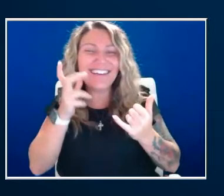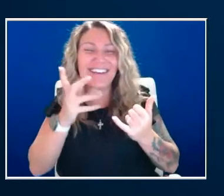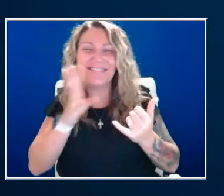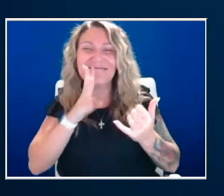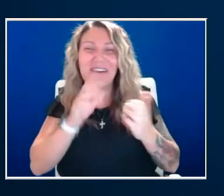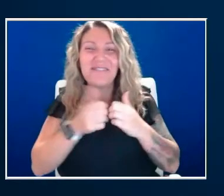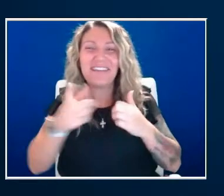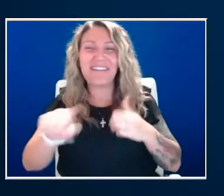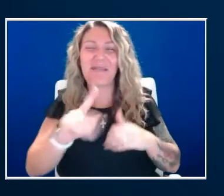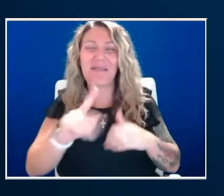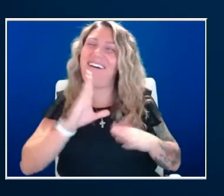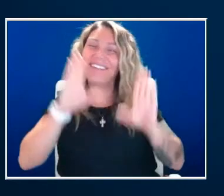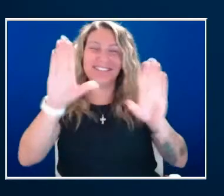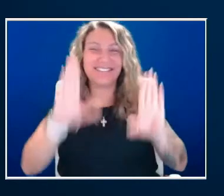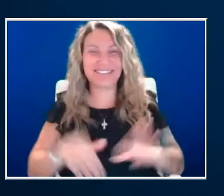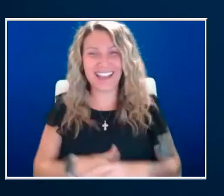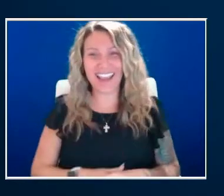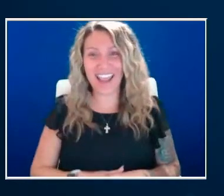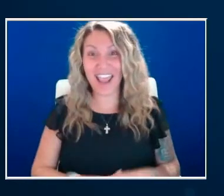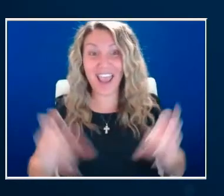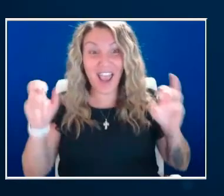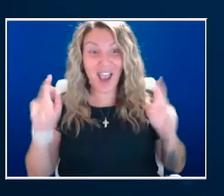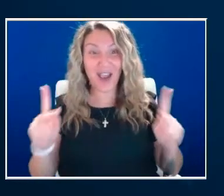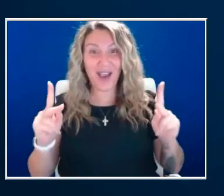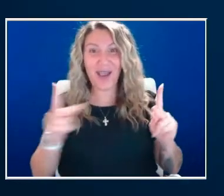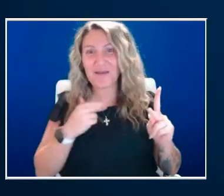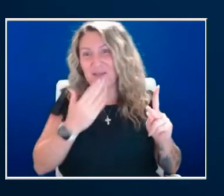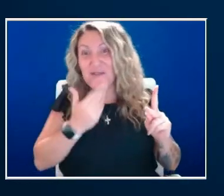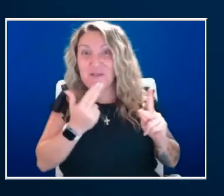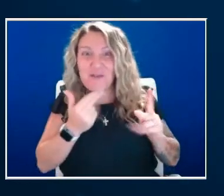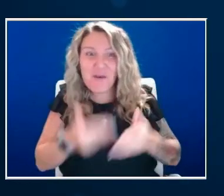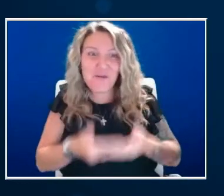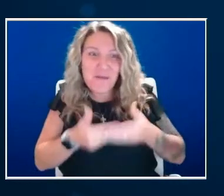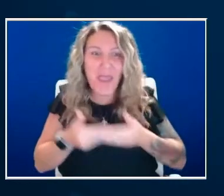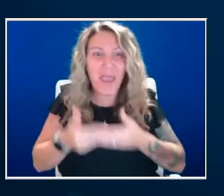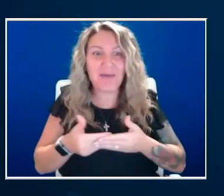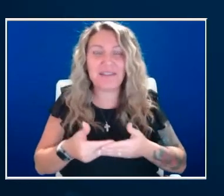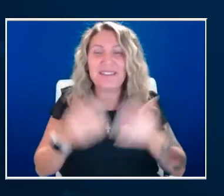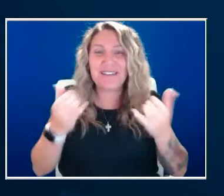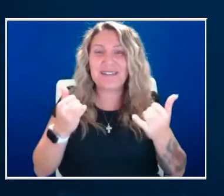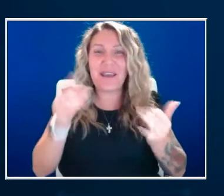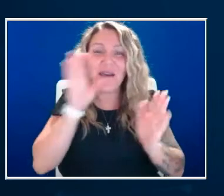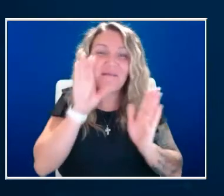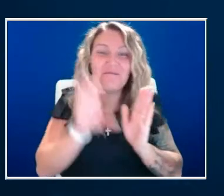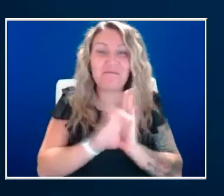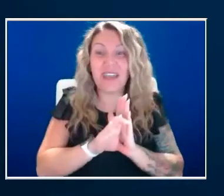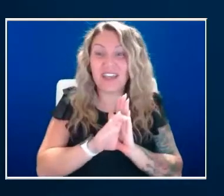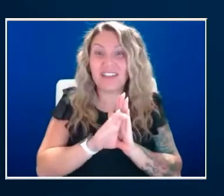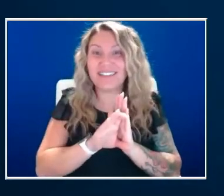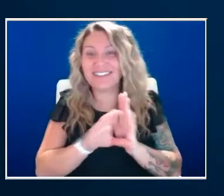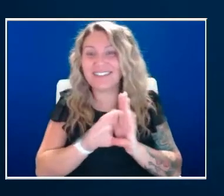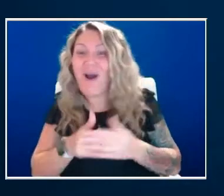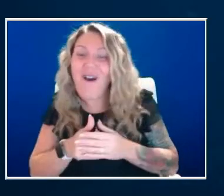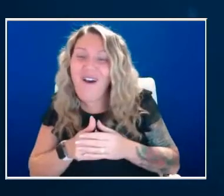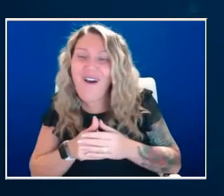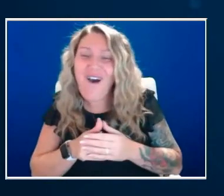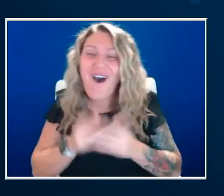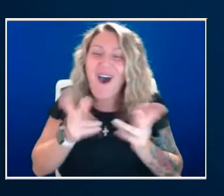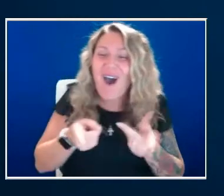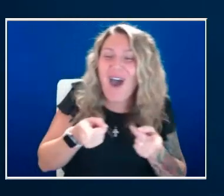great, isn't it? Okay, well, when we have cute babies on, that means we have to get pictures. So as Micah gets big, there's yawning again.